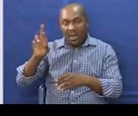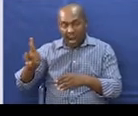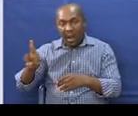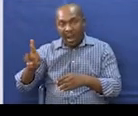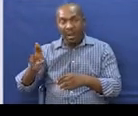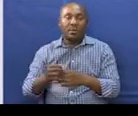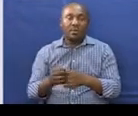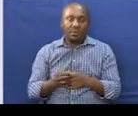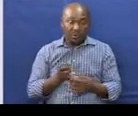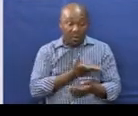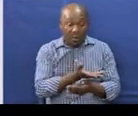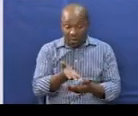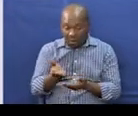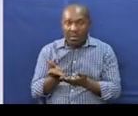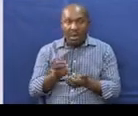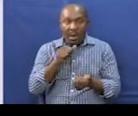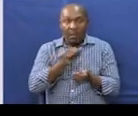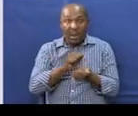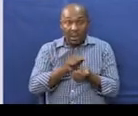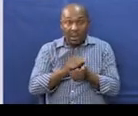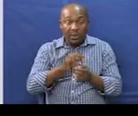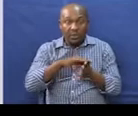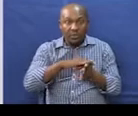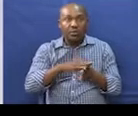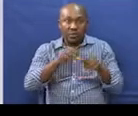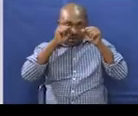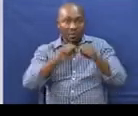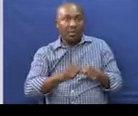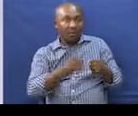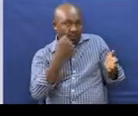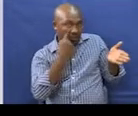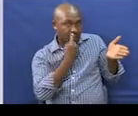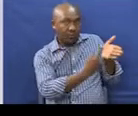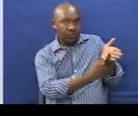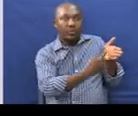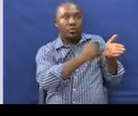Mention the apparatus used.